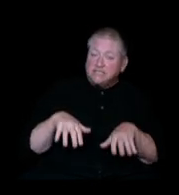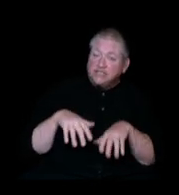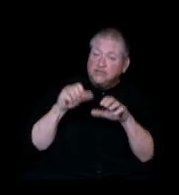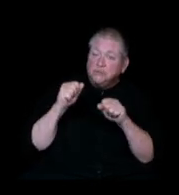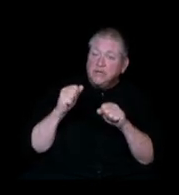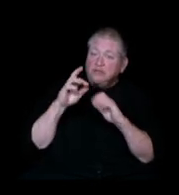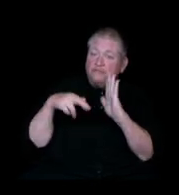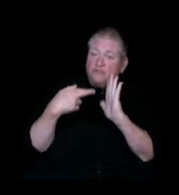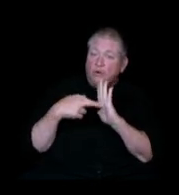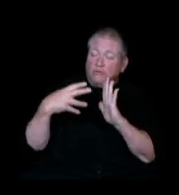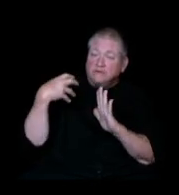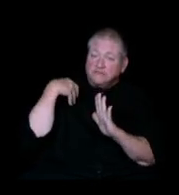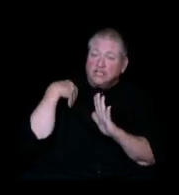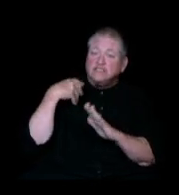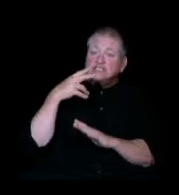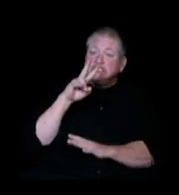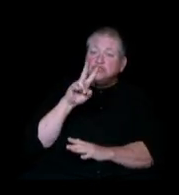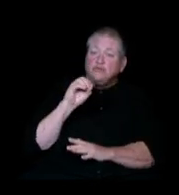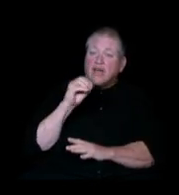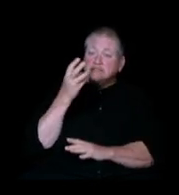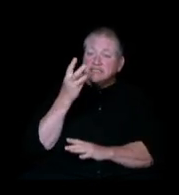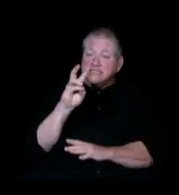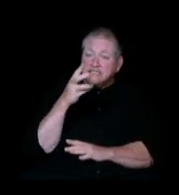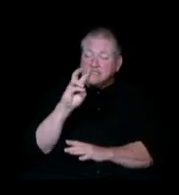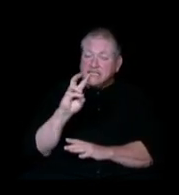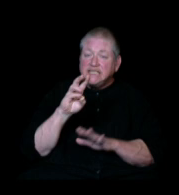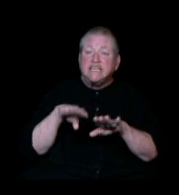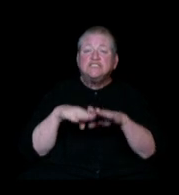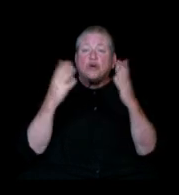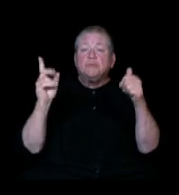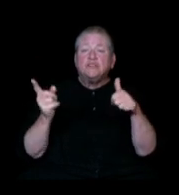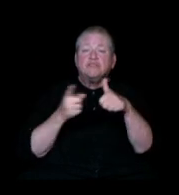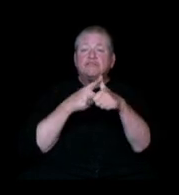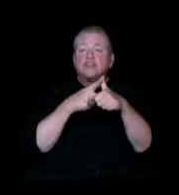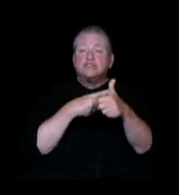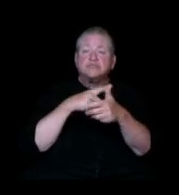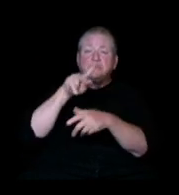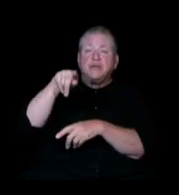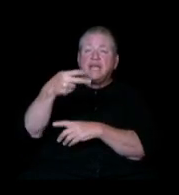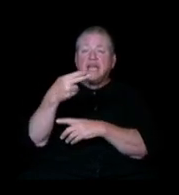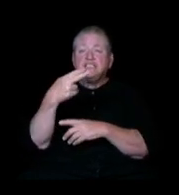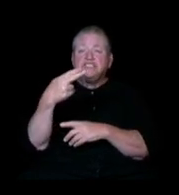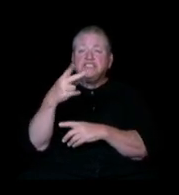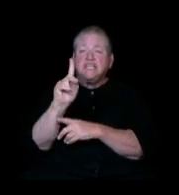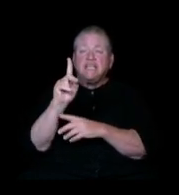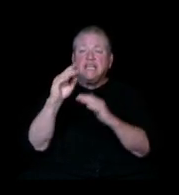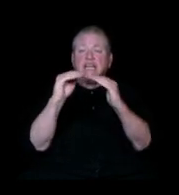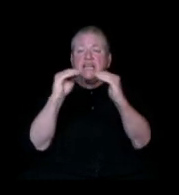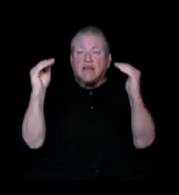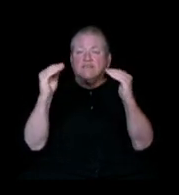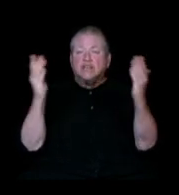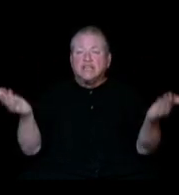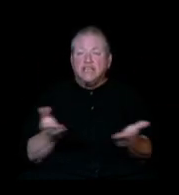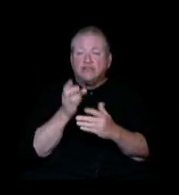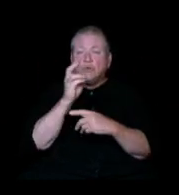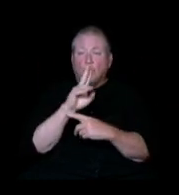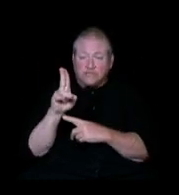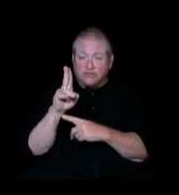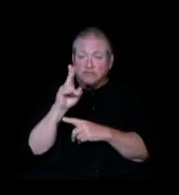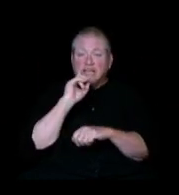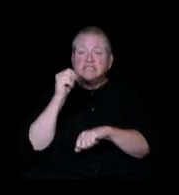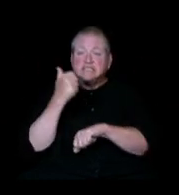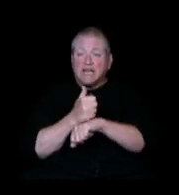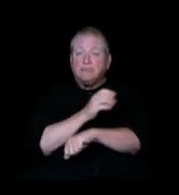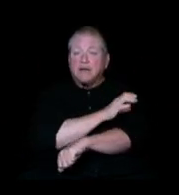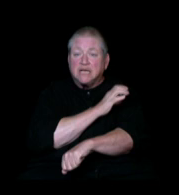in 2016, CSD has opened the first doctoral level degree to be offered at Western and launched a donations-based clinic